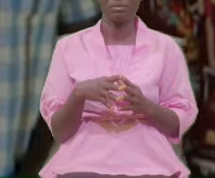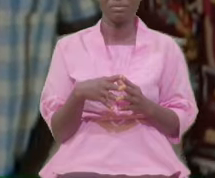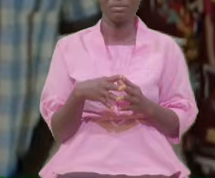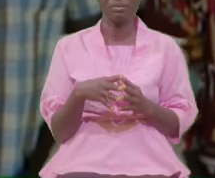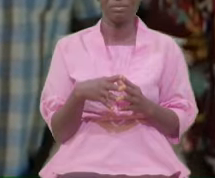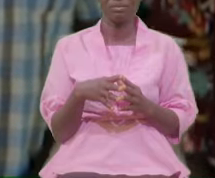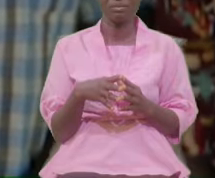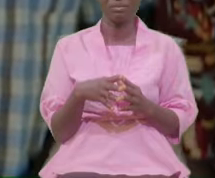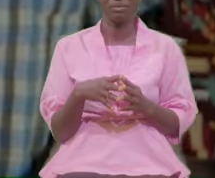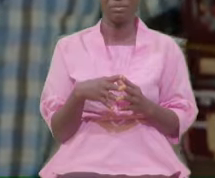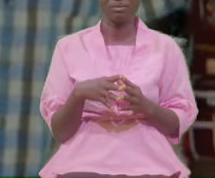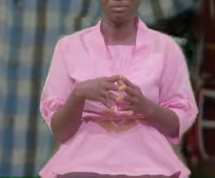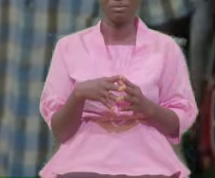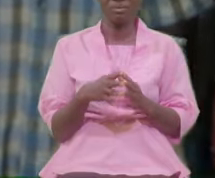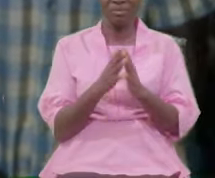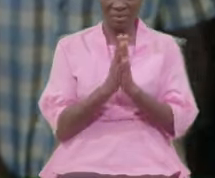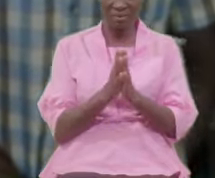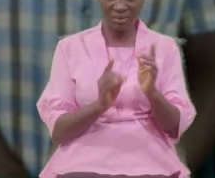kasap want